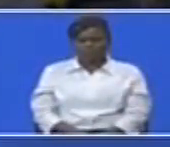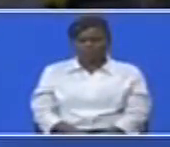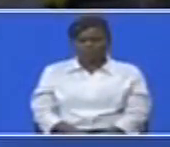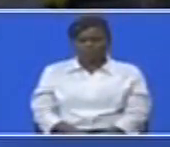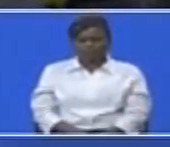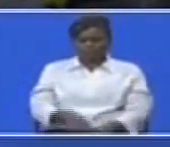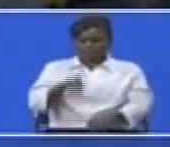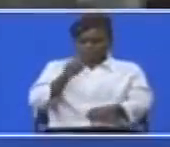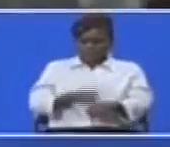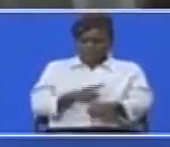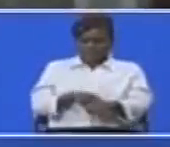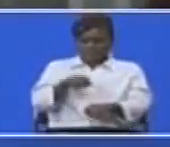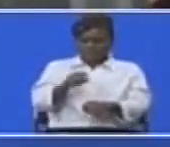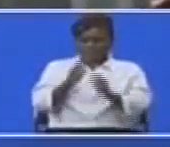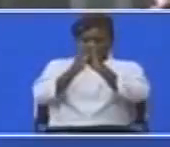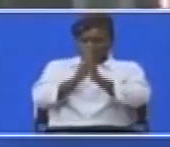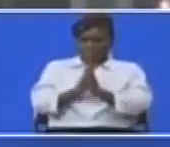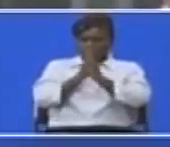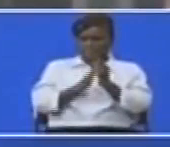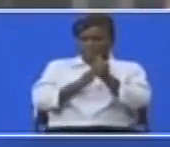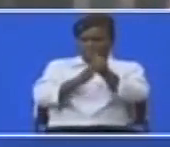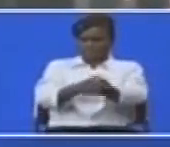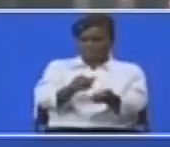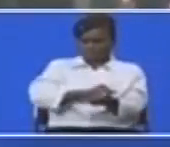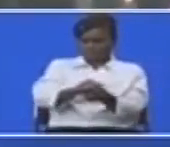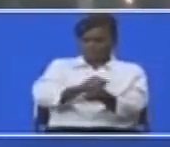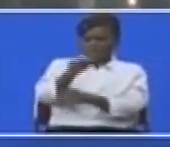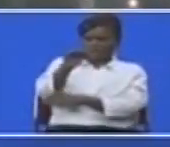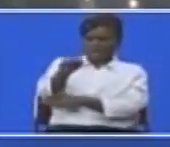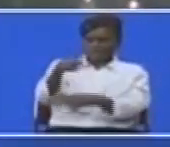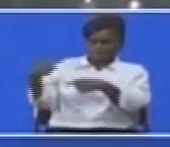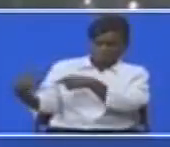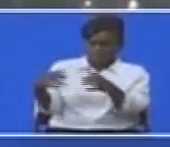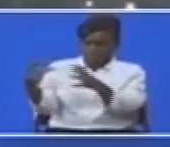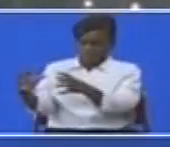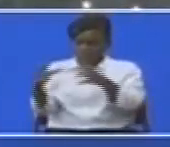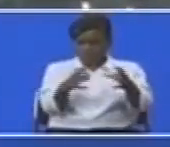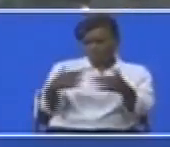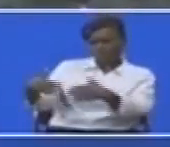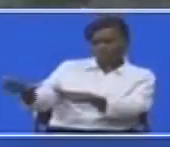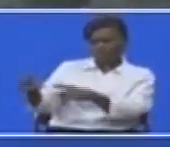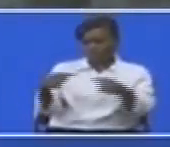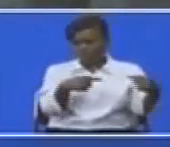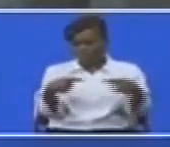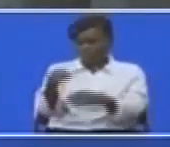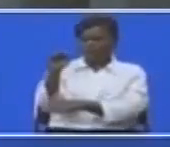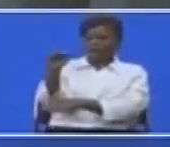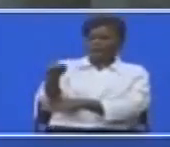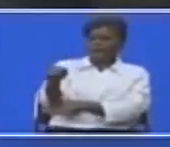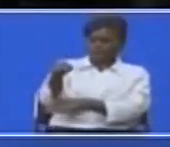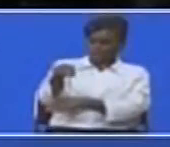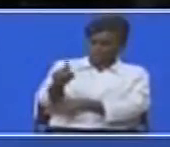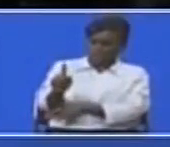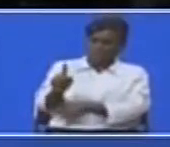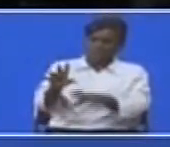As he delivered mass in Bangui on Sunday, Francis called on the warring factions to lay down their arms, asking them to